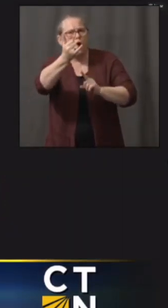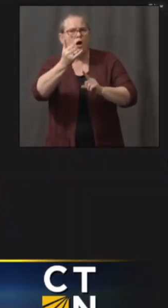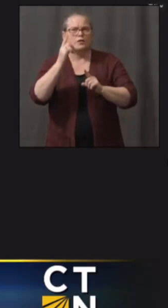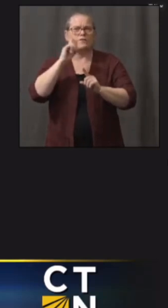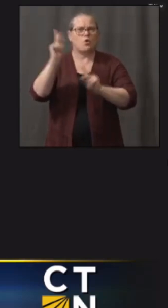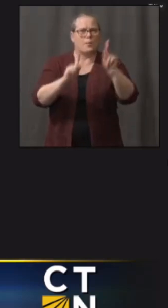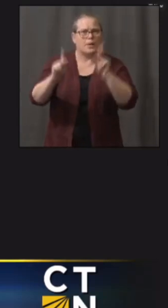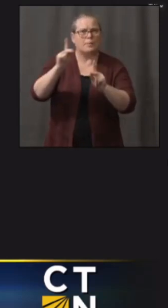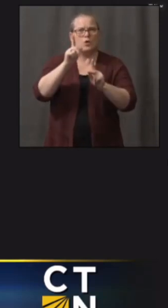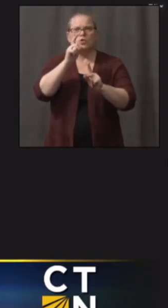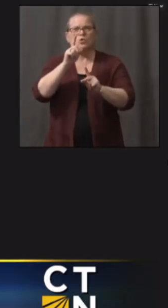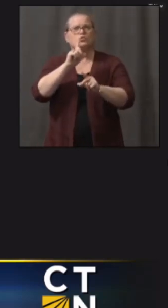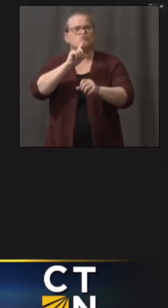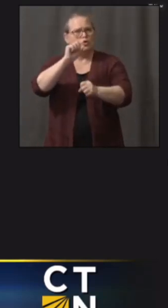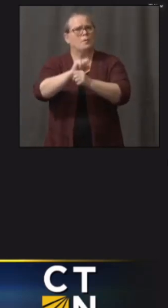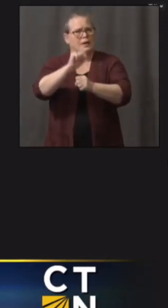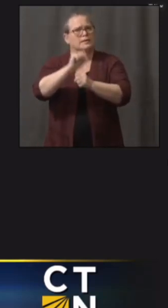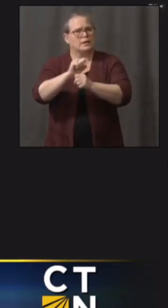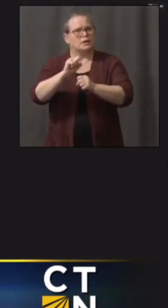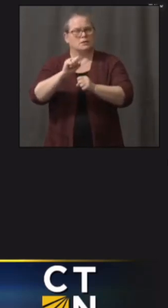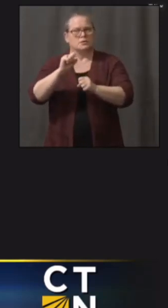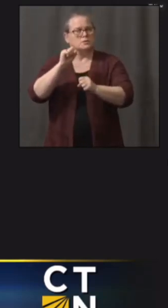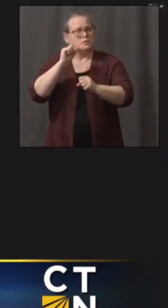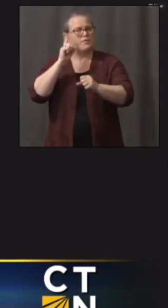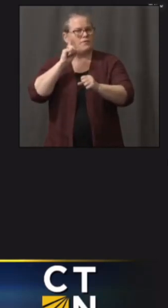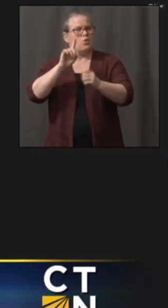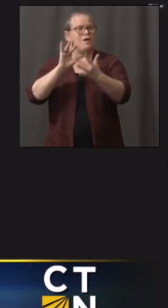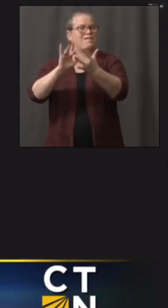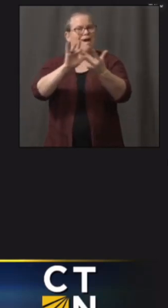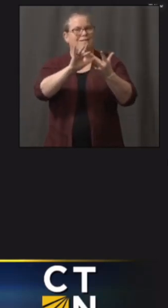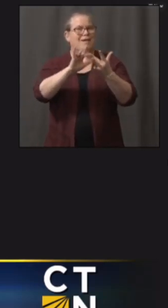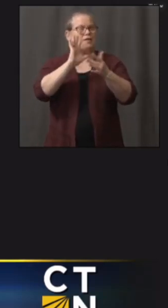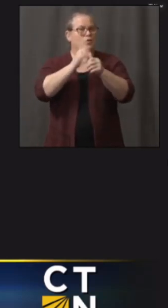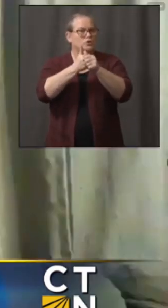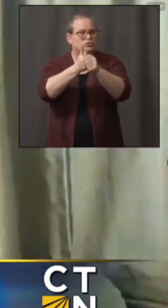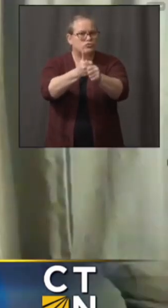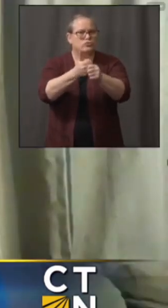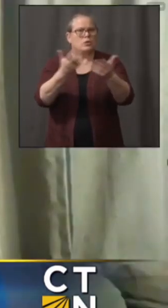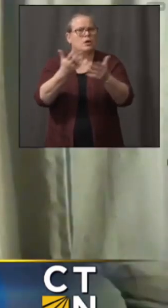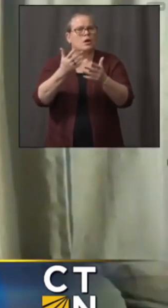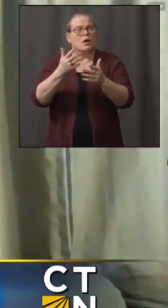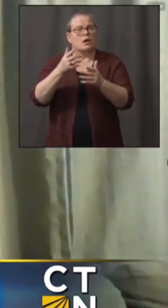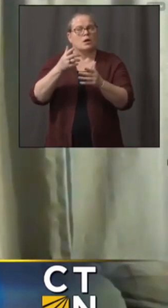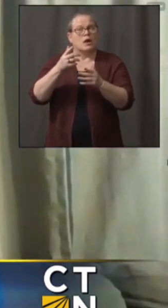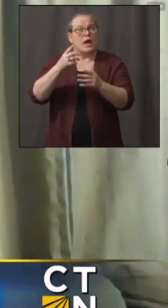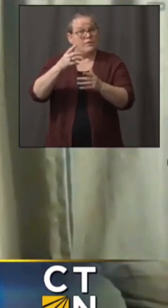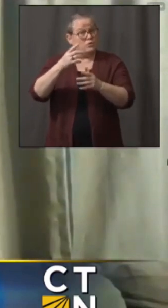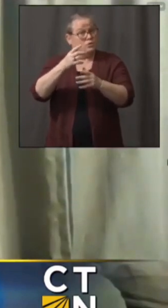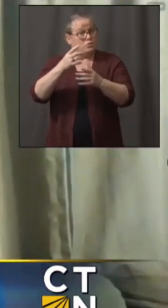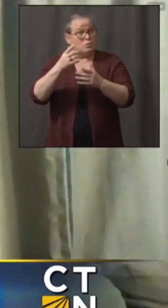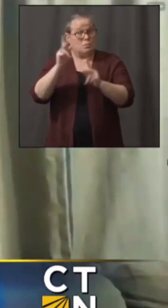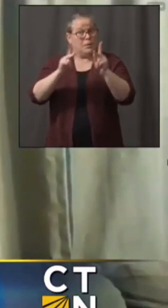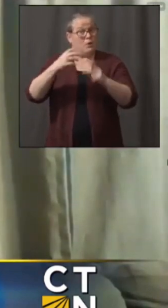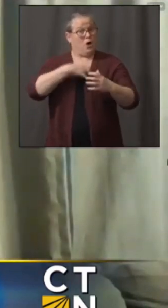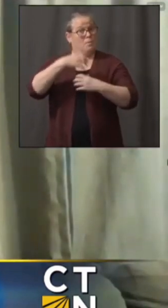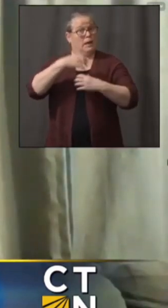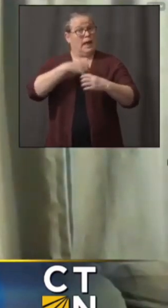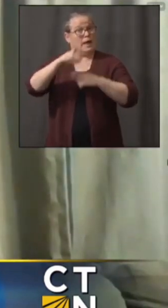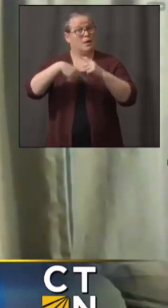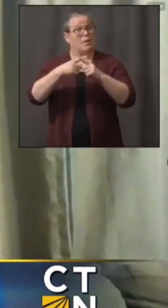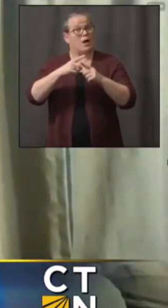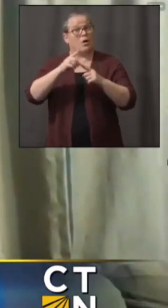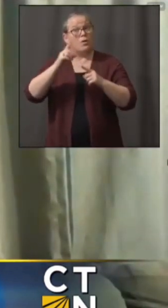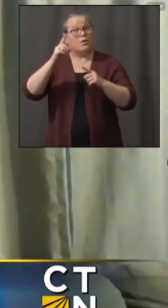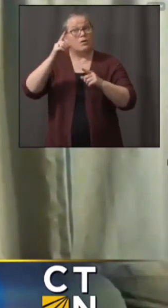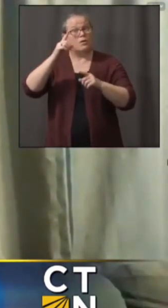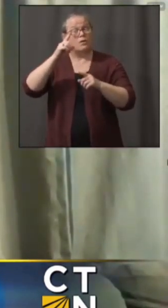complaints about scam calls, people posing as tracers? We haven't specifically in our complaint center been